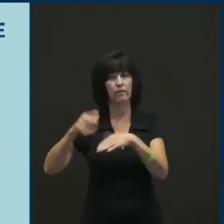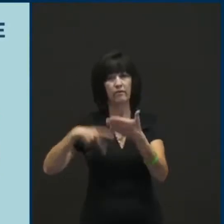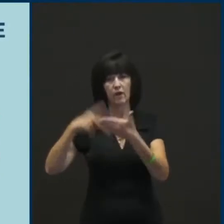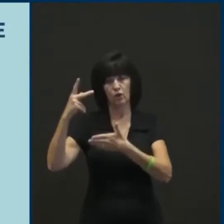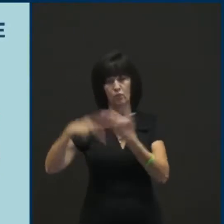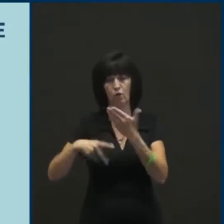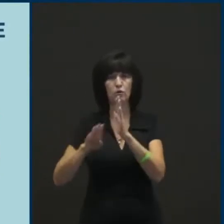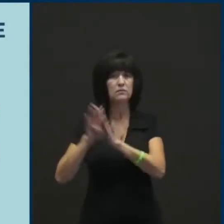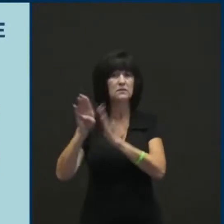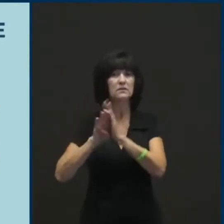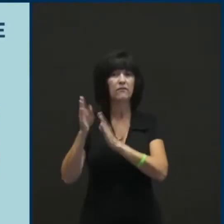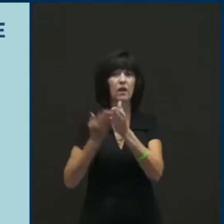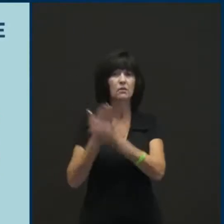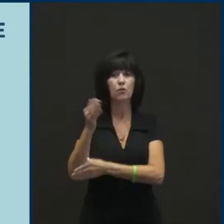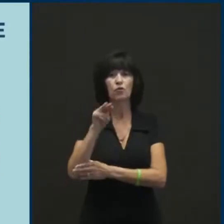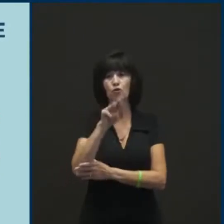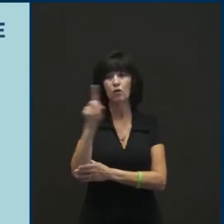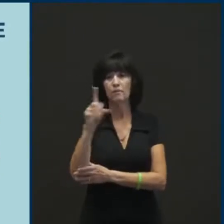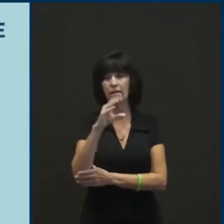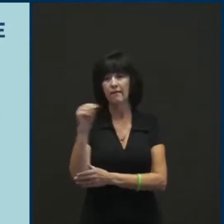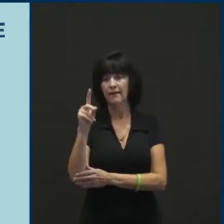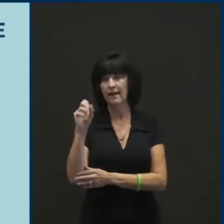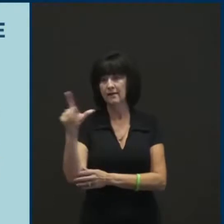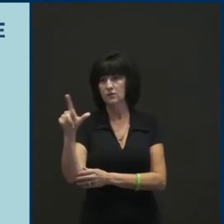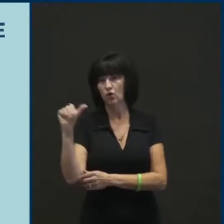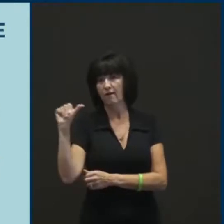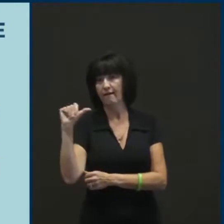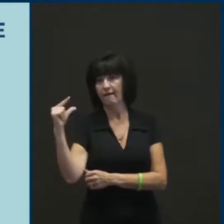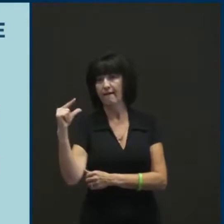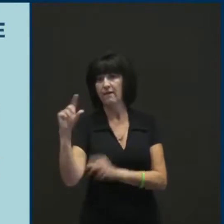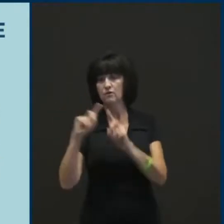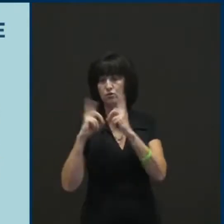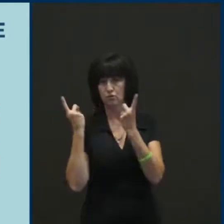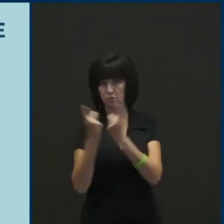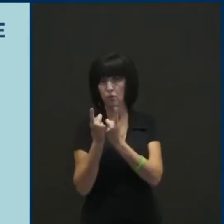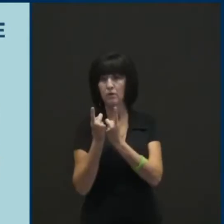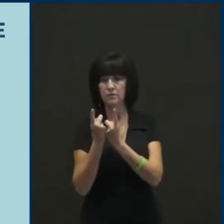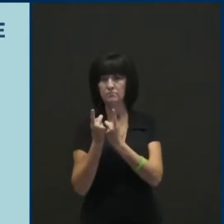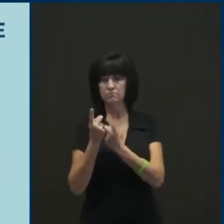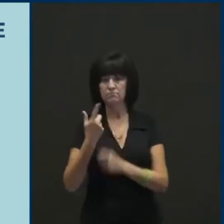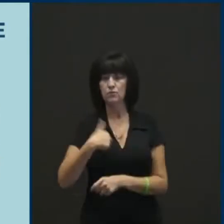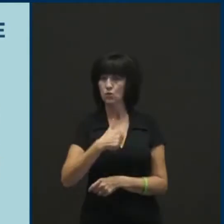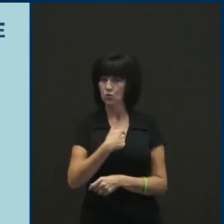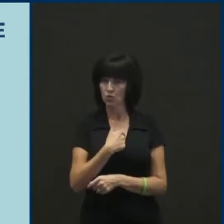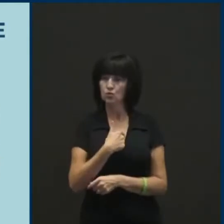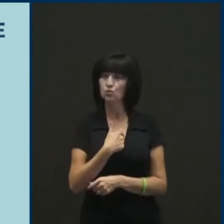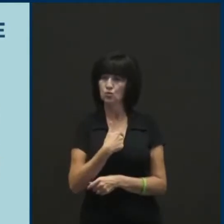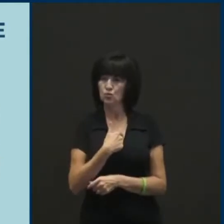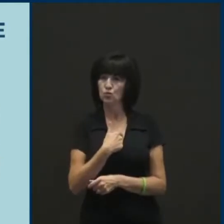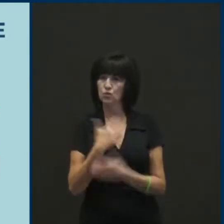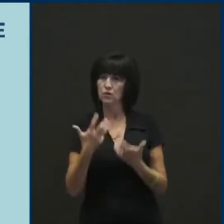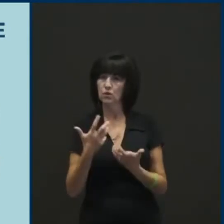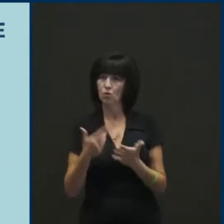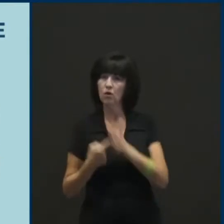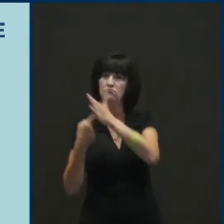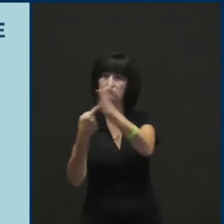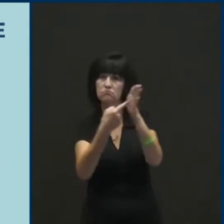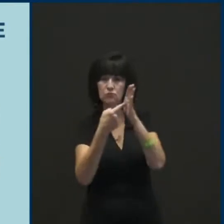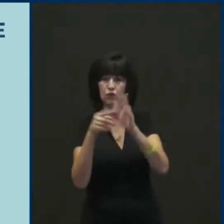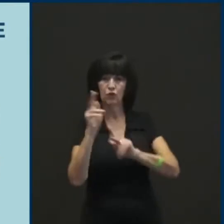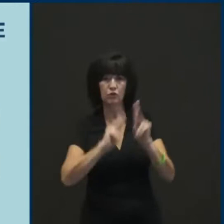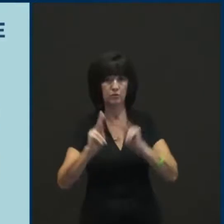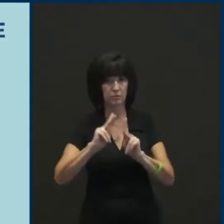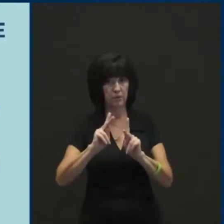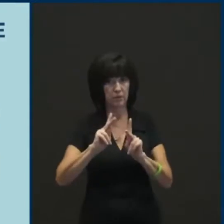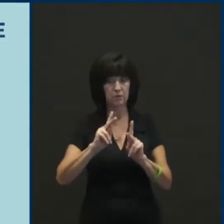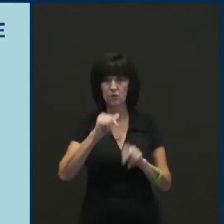by the Maryland and Delaware Departments of Agriculture, and we would bring that to your attention. Remember